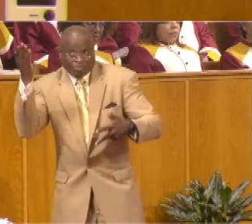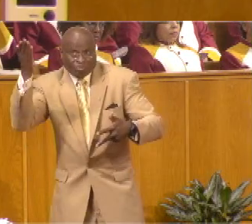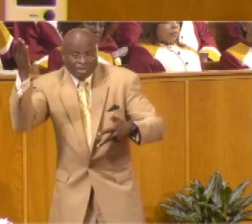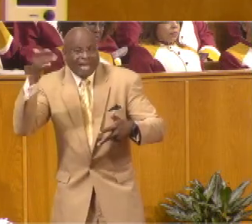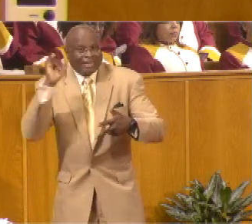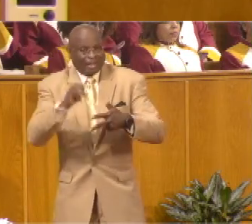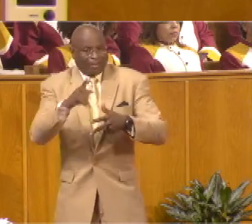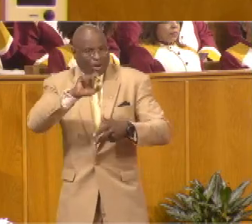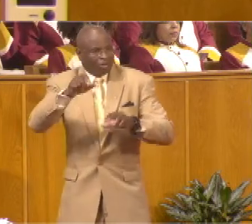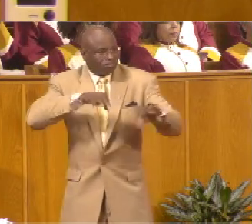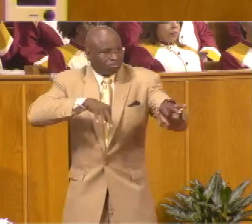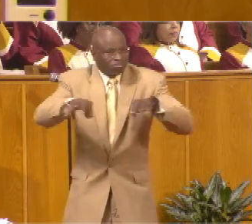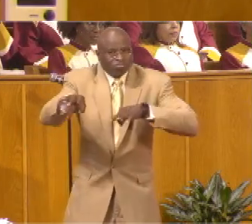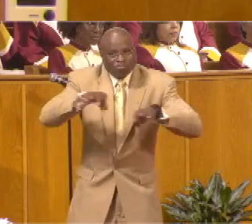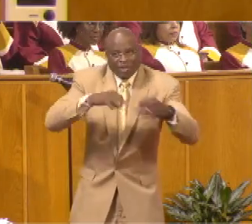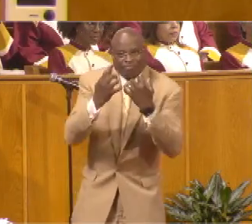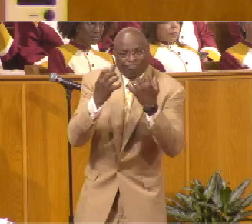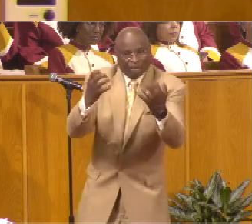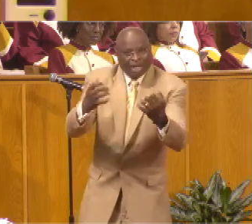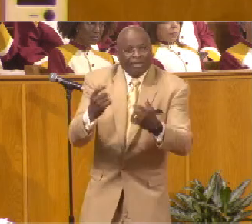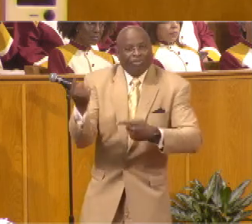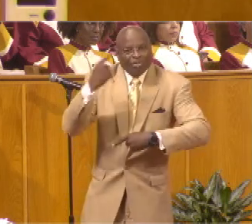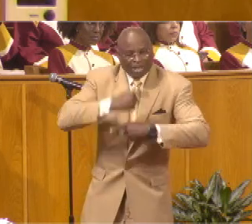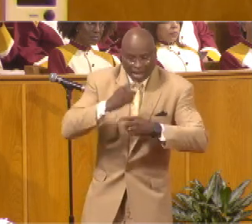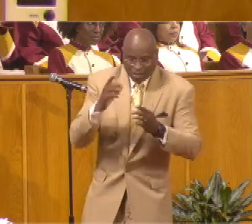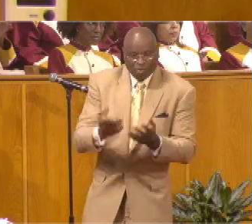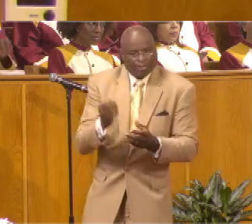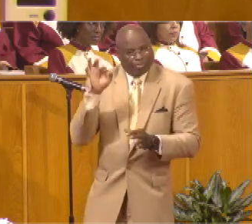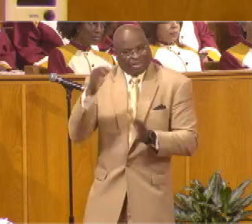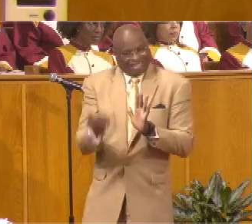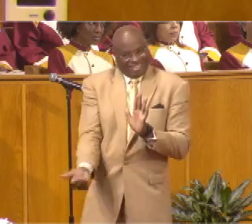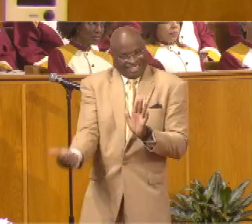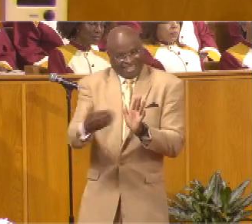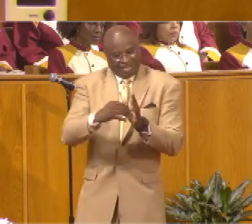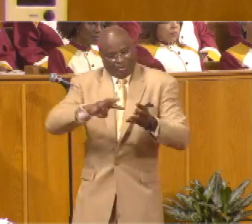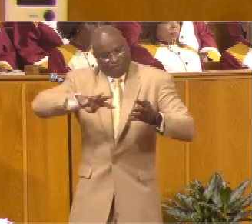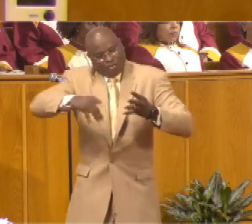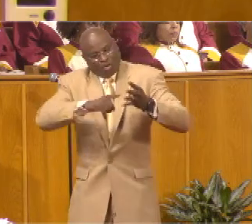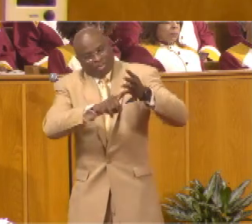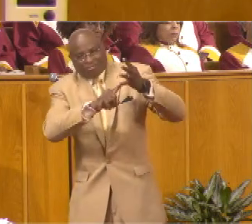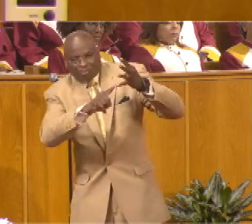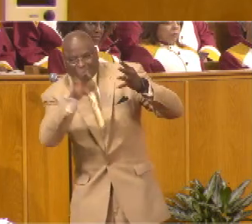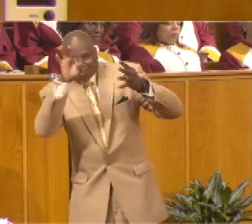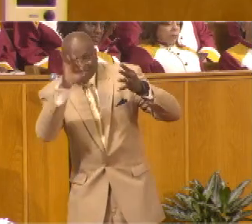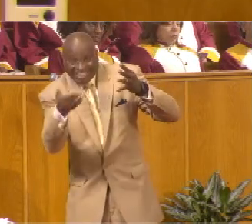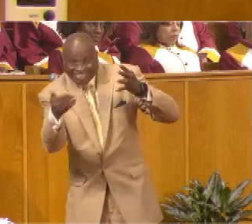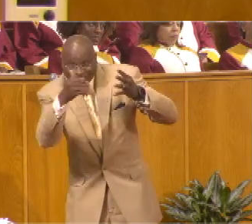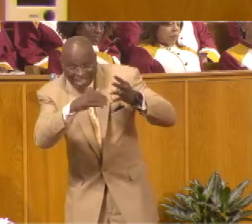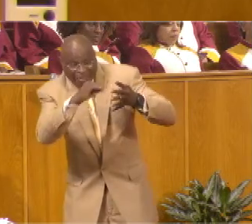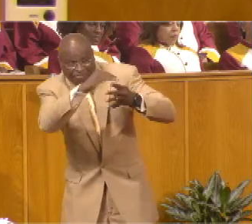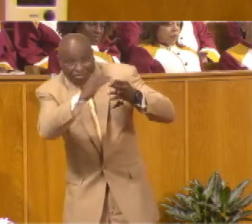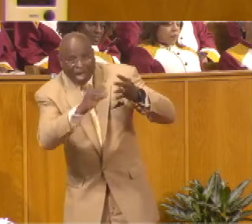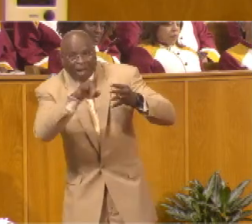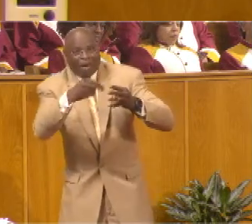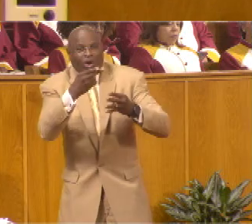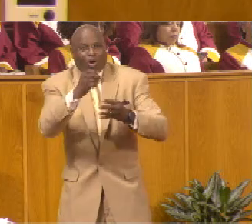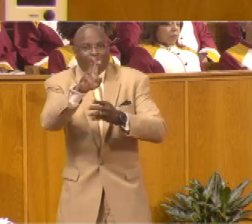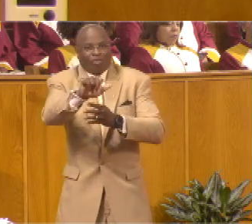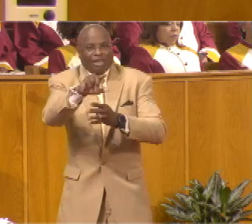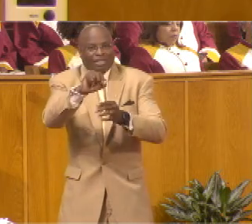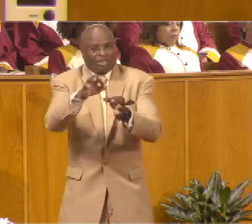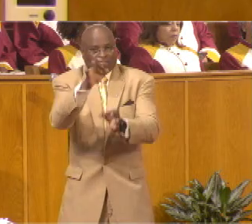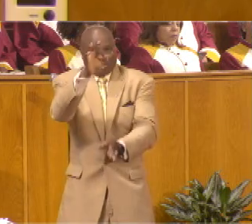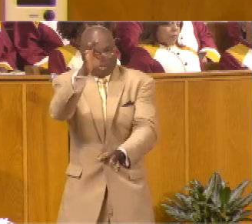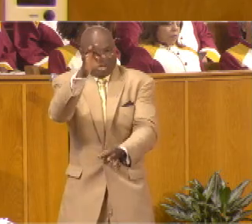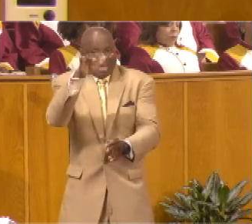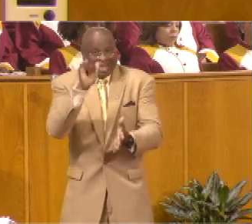us through our children. Today, we pick back up into the fourth segment of this series on the Holy Spirit. And as we do so, I want to invite